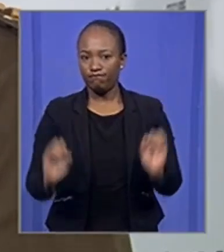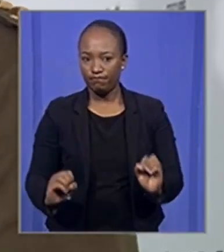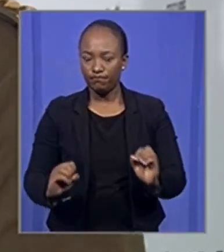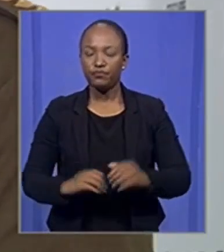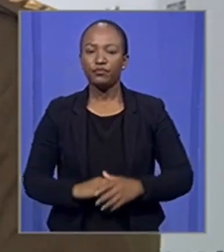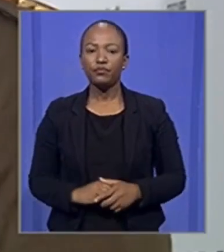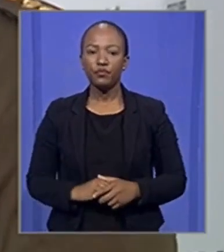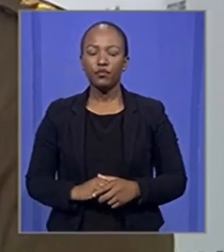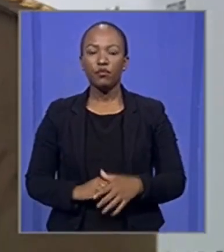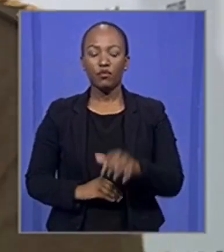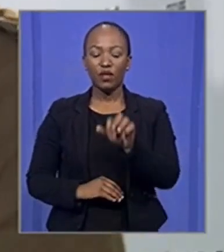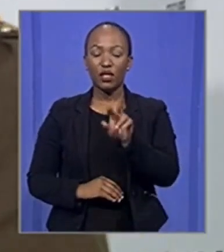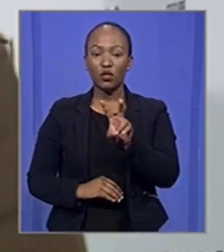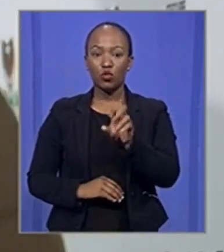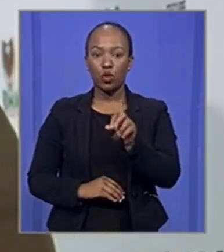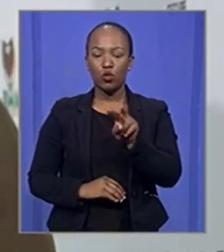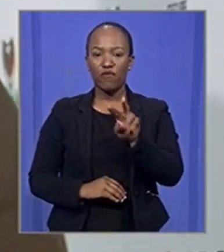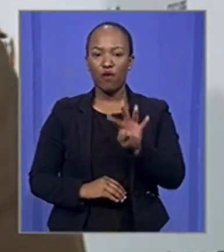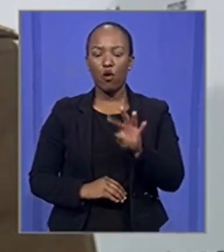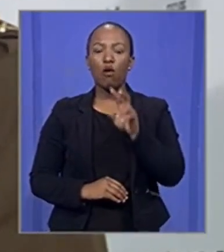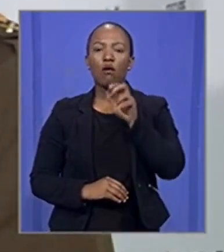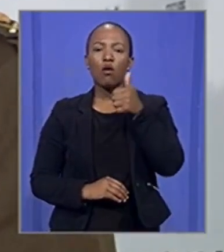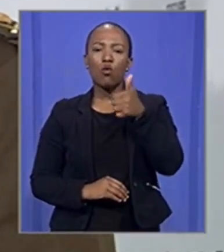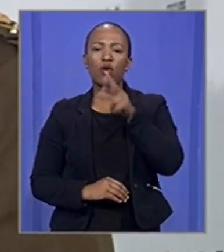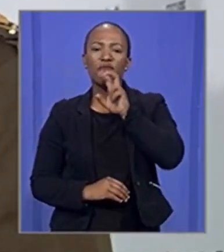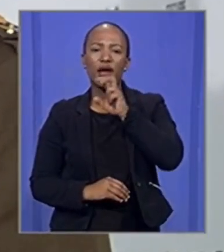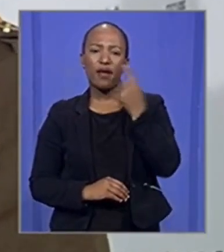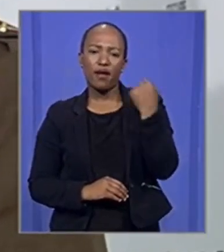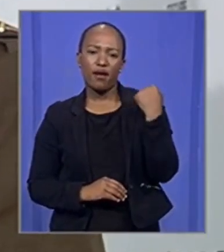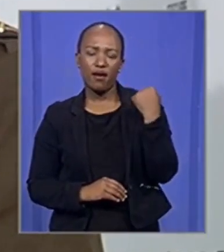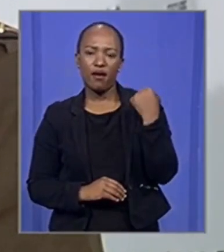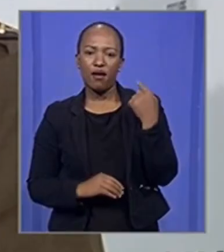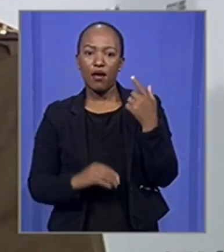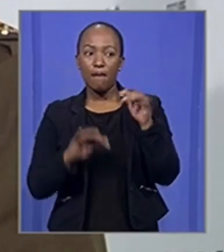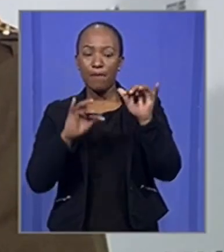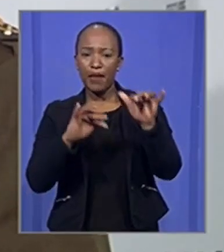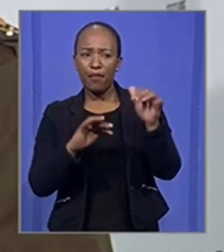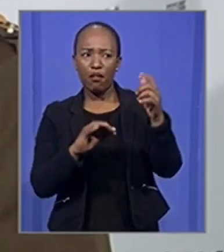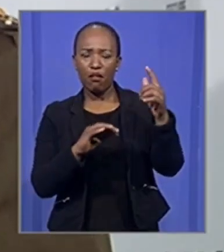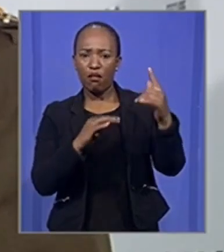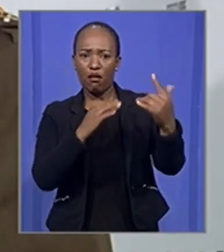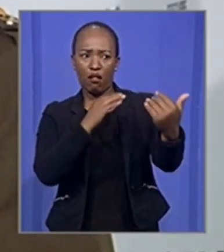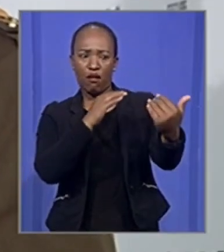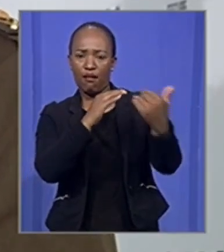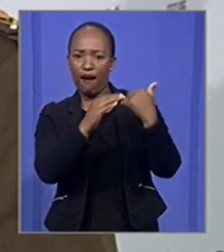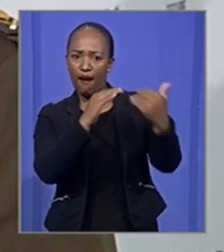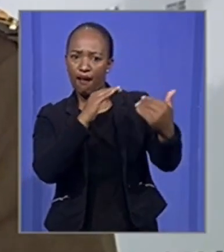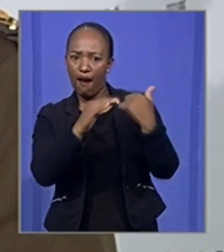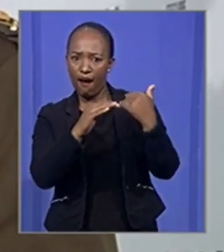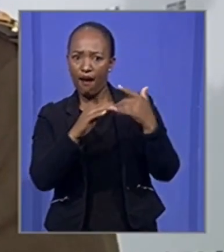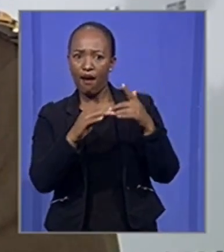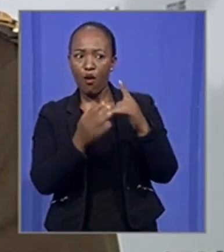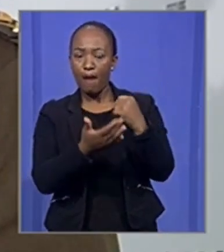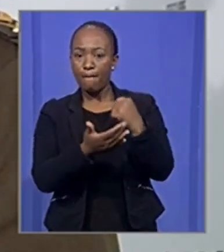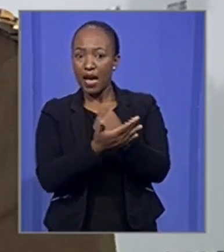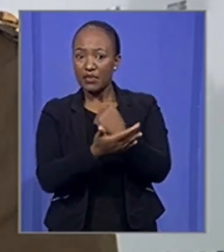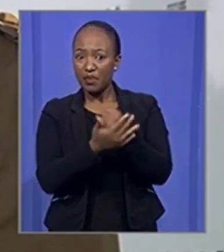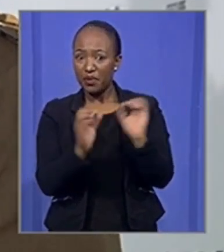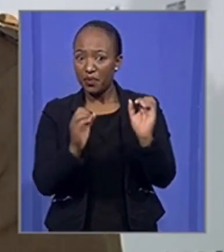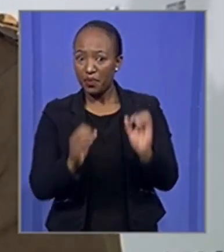During the 2024 Easter period, we observed a reduction in the number of undocumented and or unaccompanied